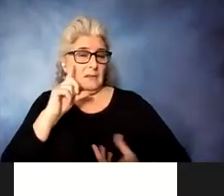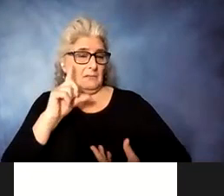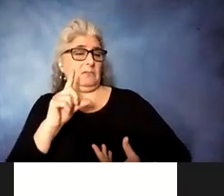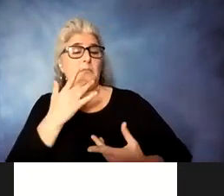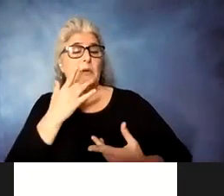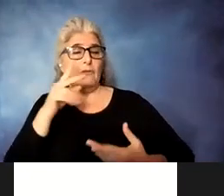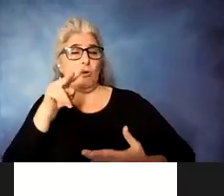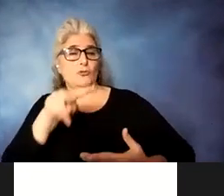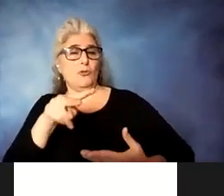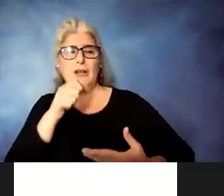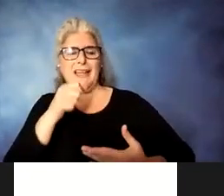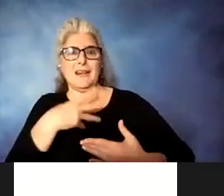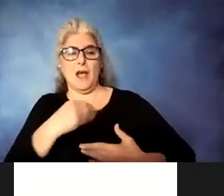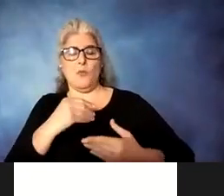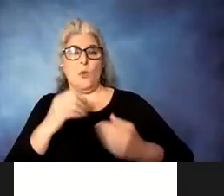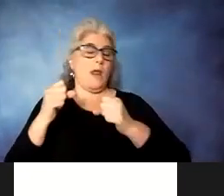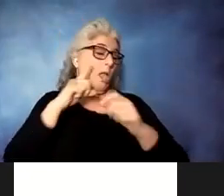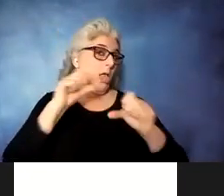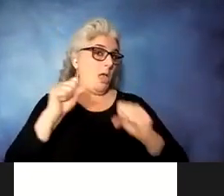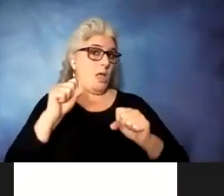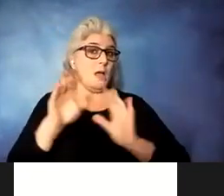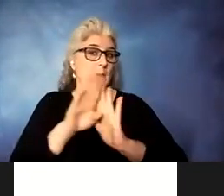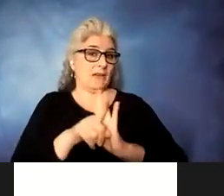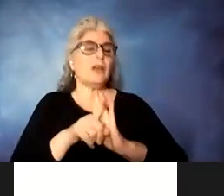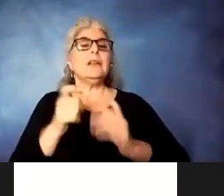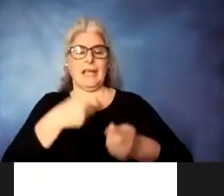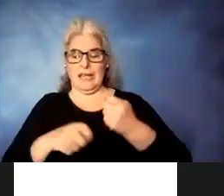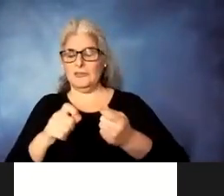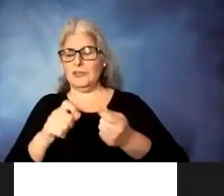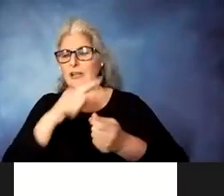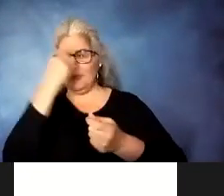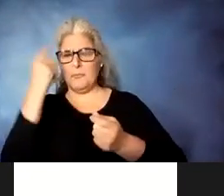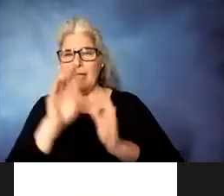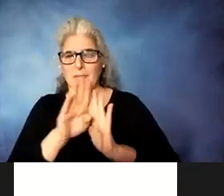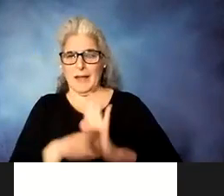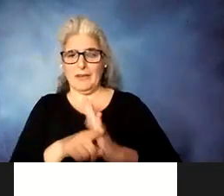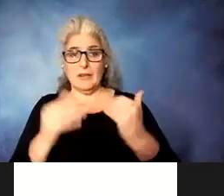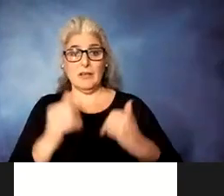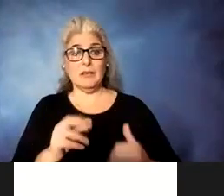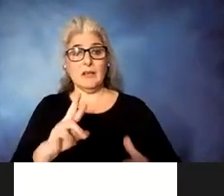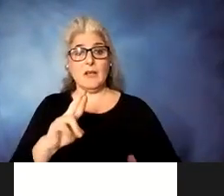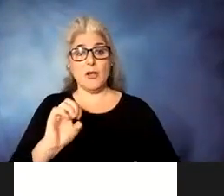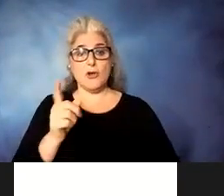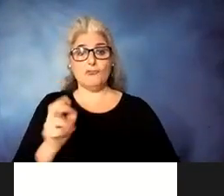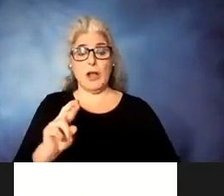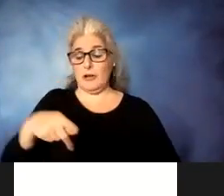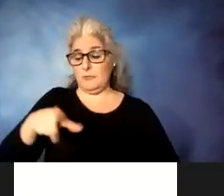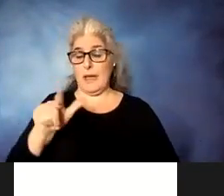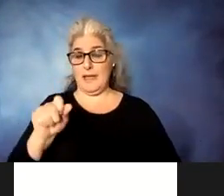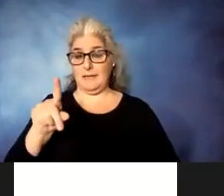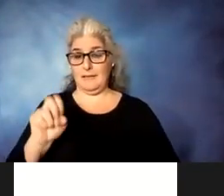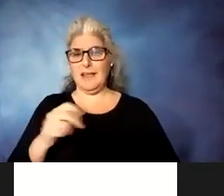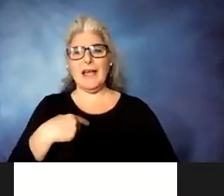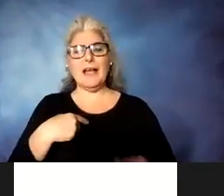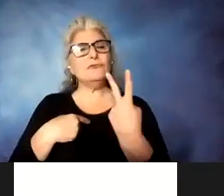them to view the ballot. But moving on to the rocker paddle. The rocker paddle has two buttons, one on the left and one on the